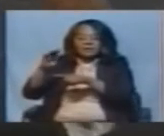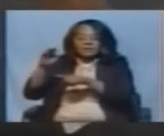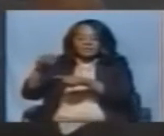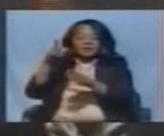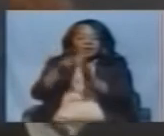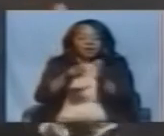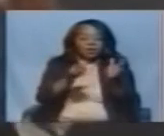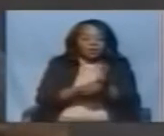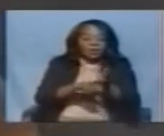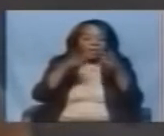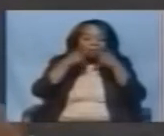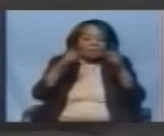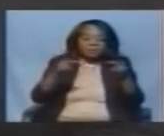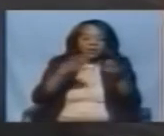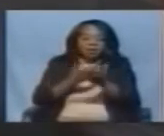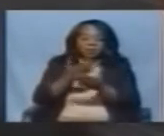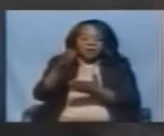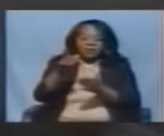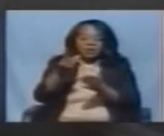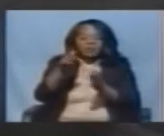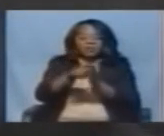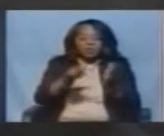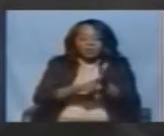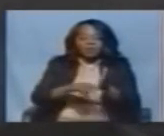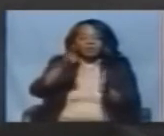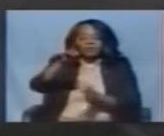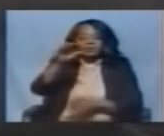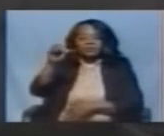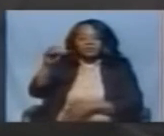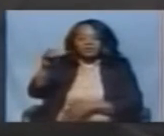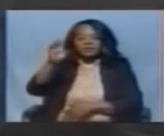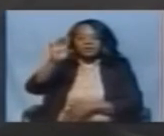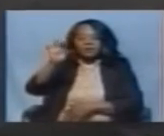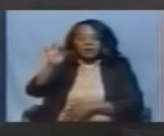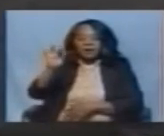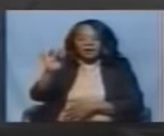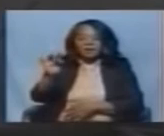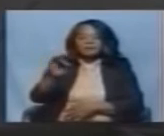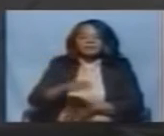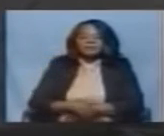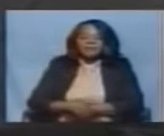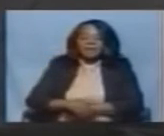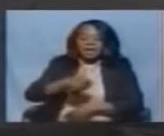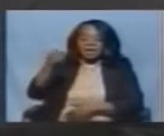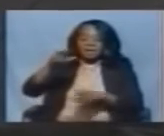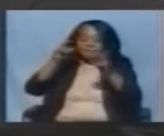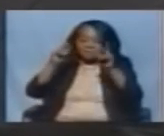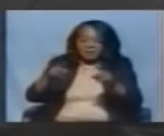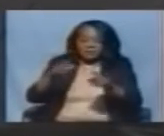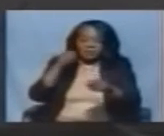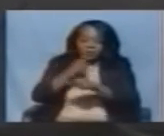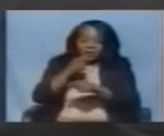and the Public Procurement Act of 2008, there's a mention that every person who works in public procurement